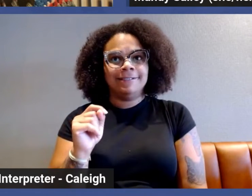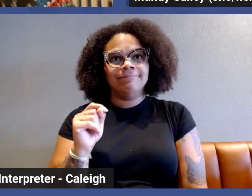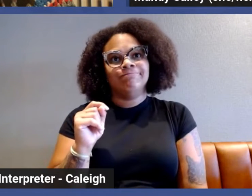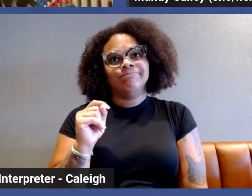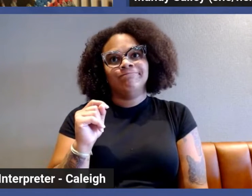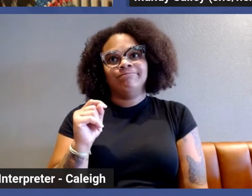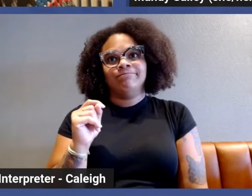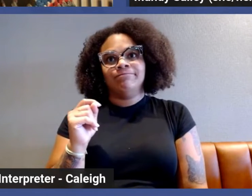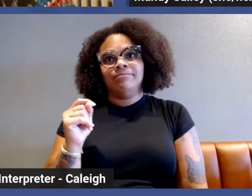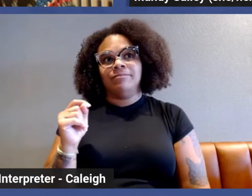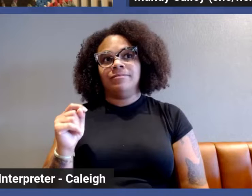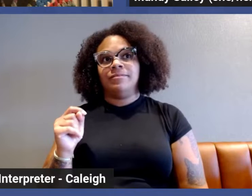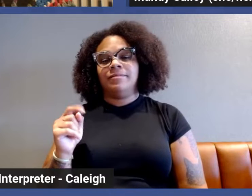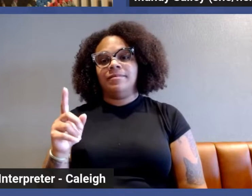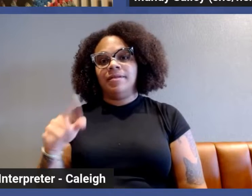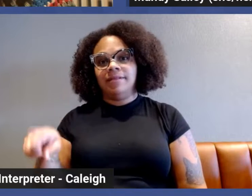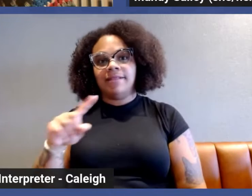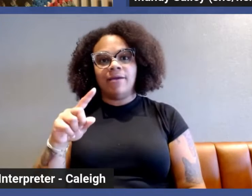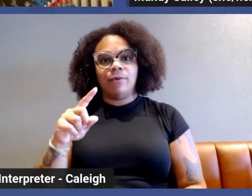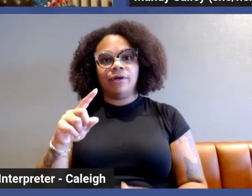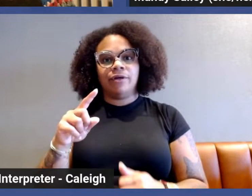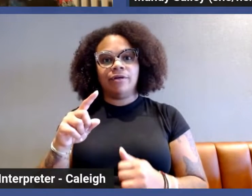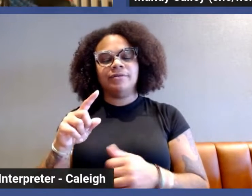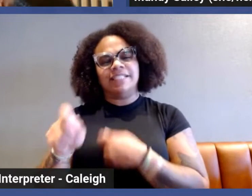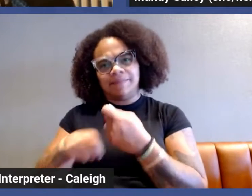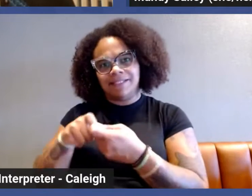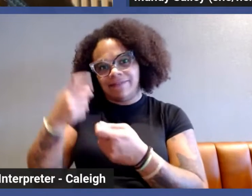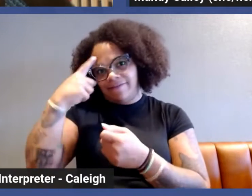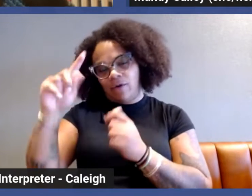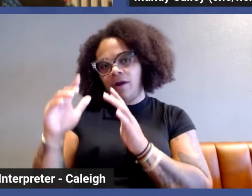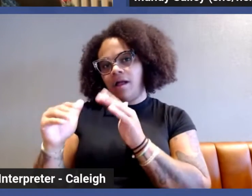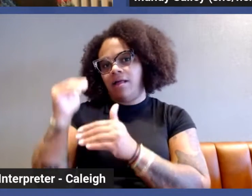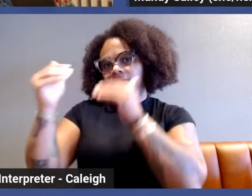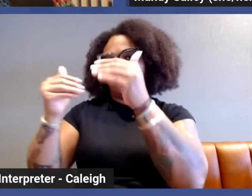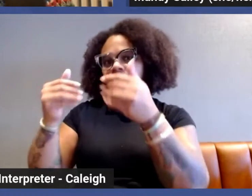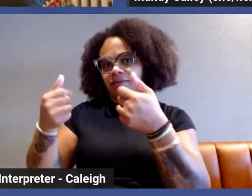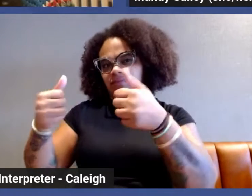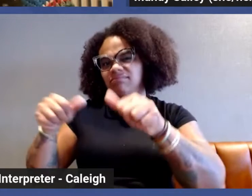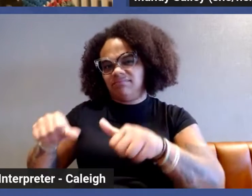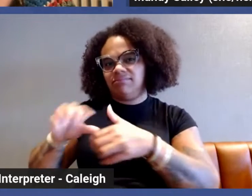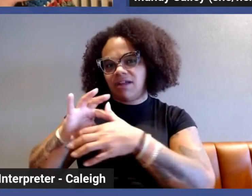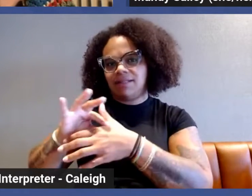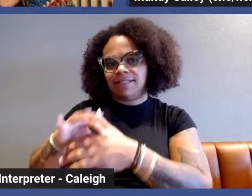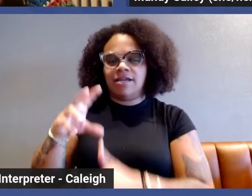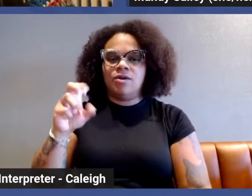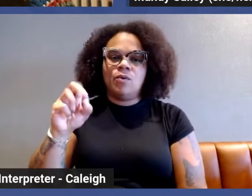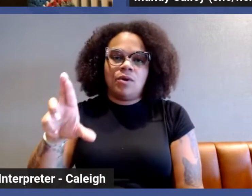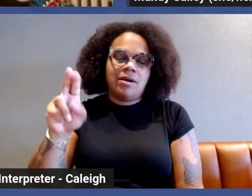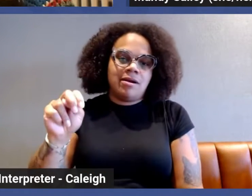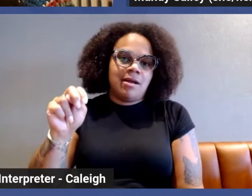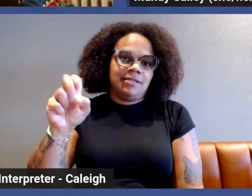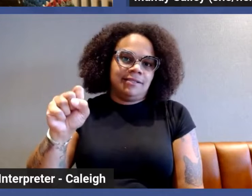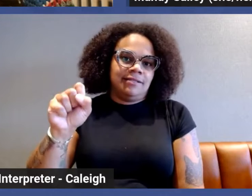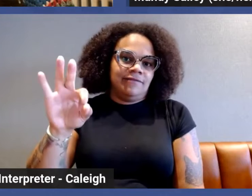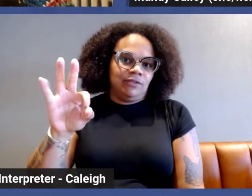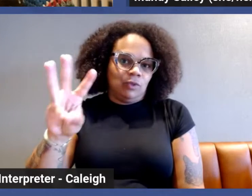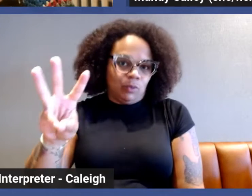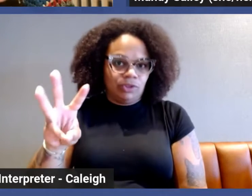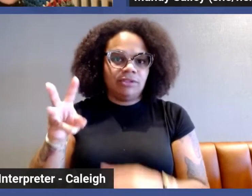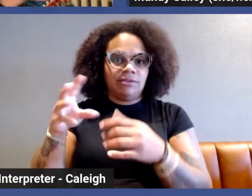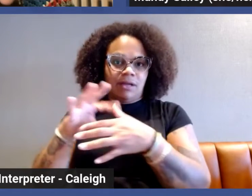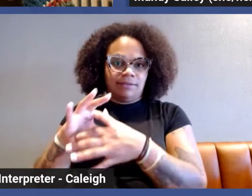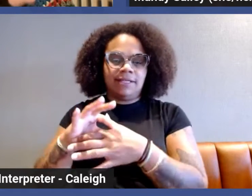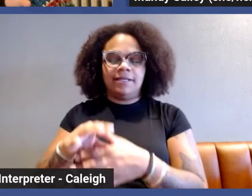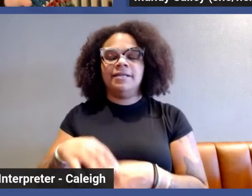designed towards adult content or not safe for work content, seeing disproportionate treatment